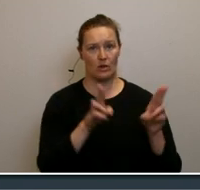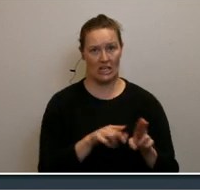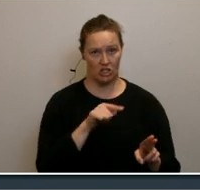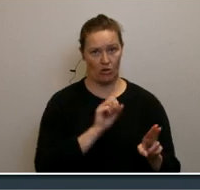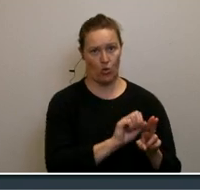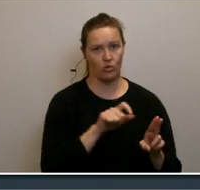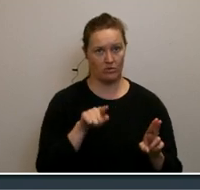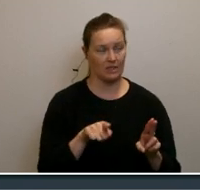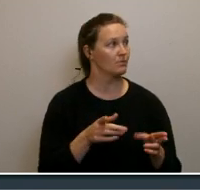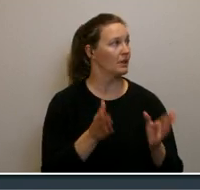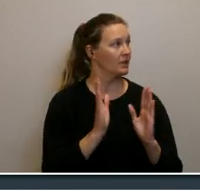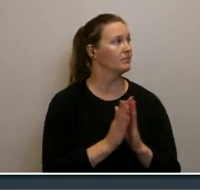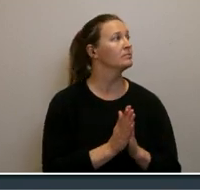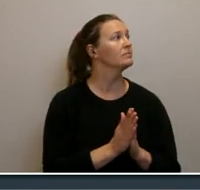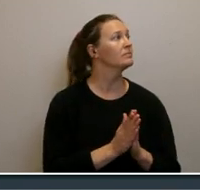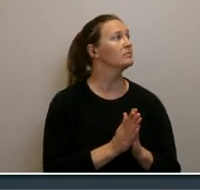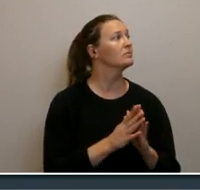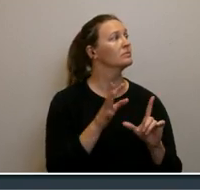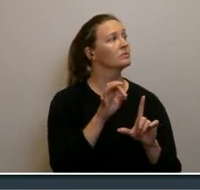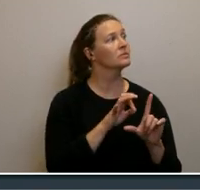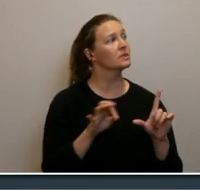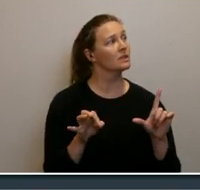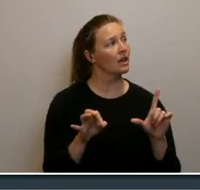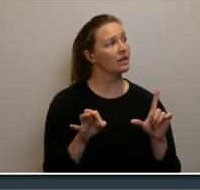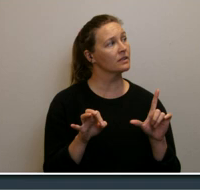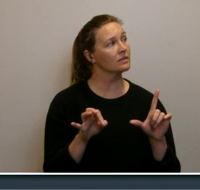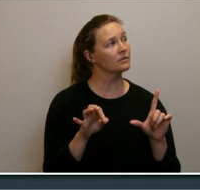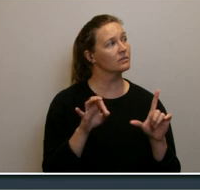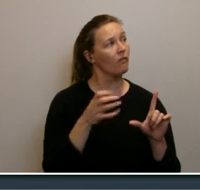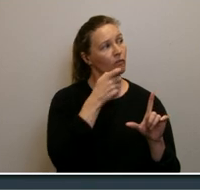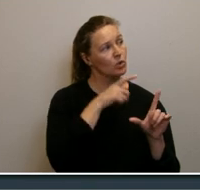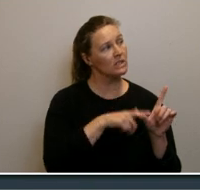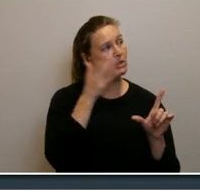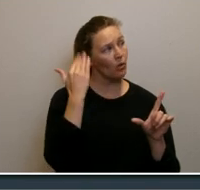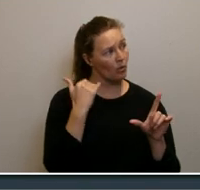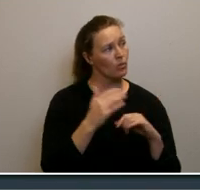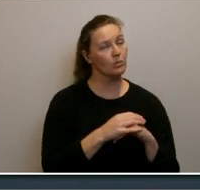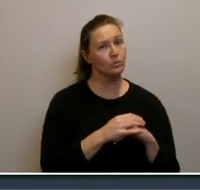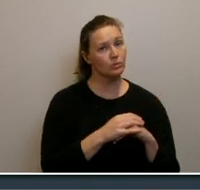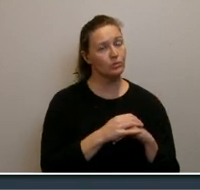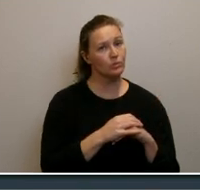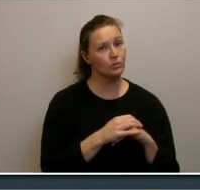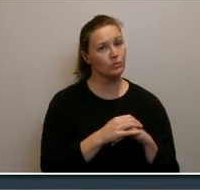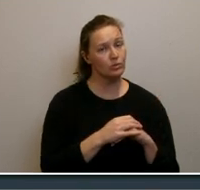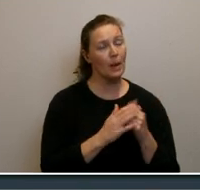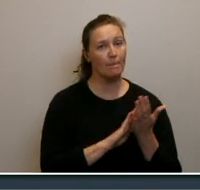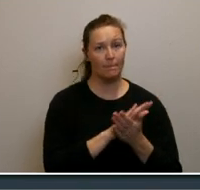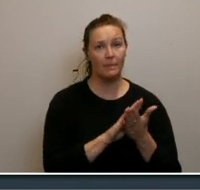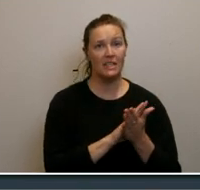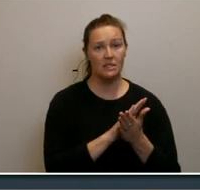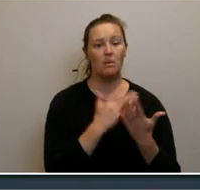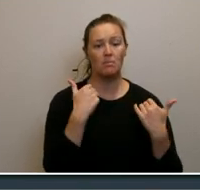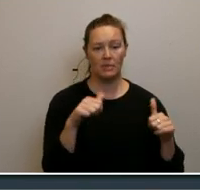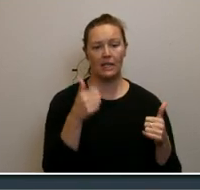plans, which have been designed on what was required a couple of years ago now. So these enabled us to proceed to a